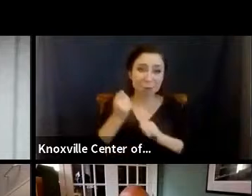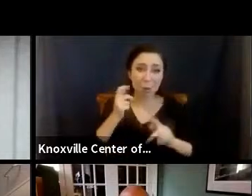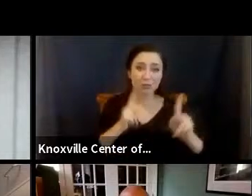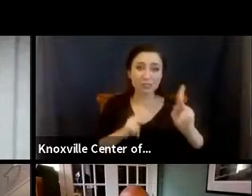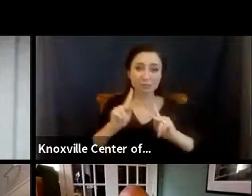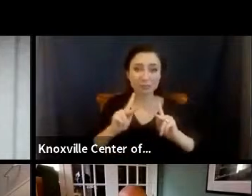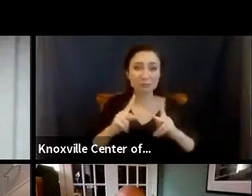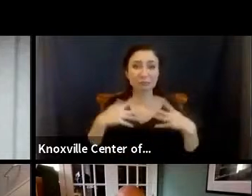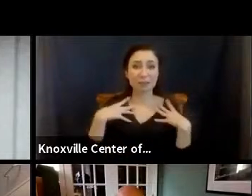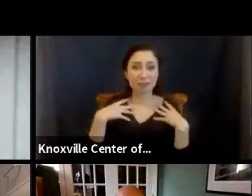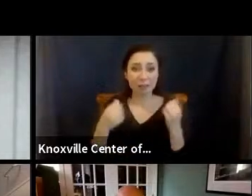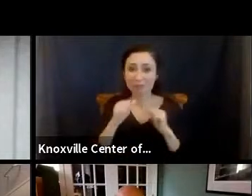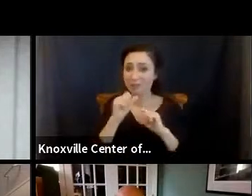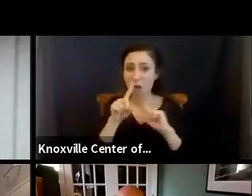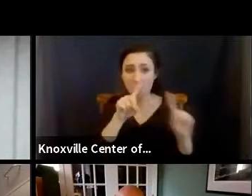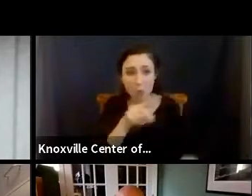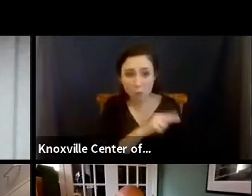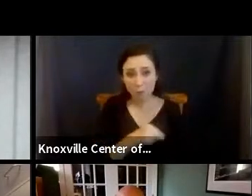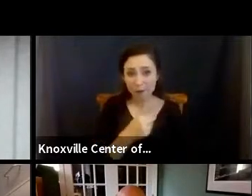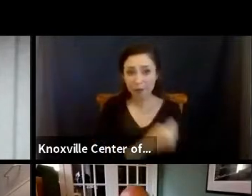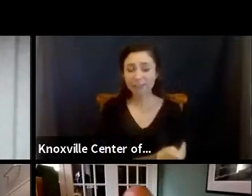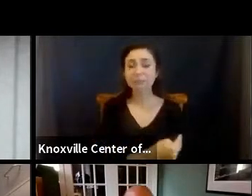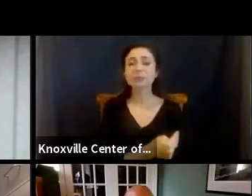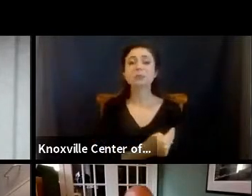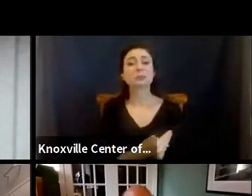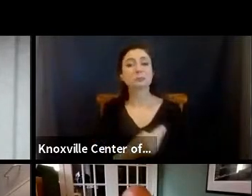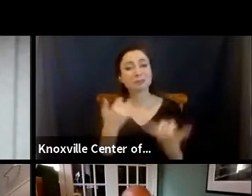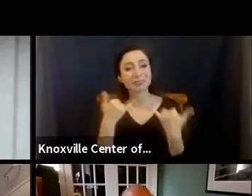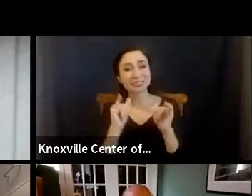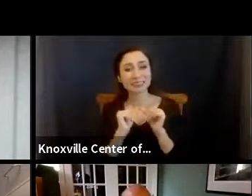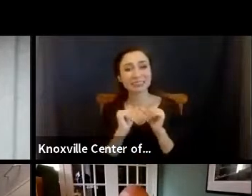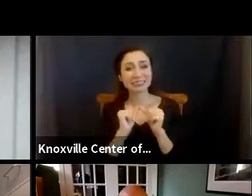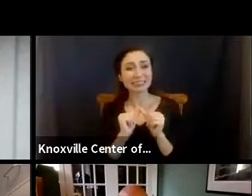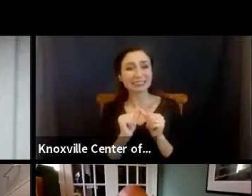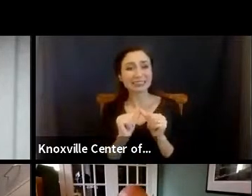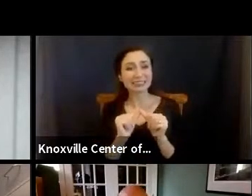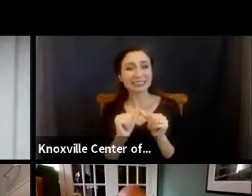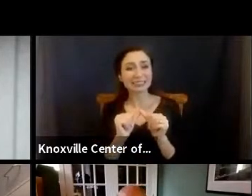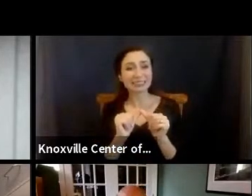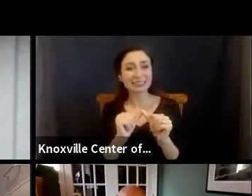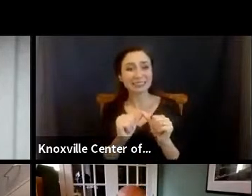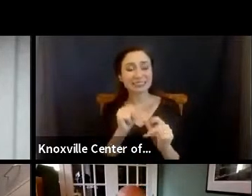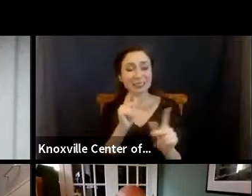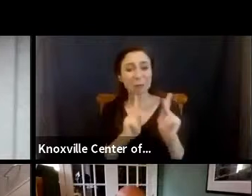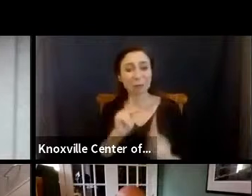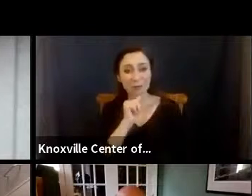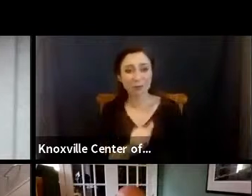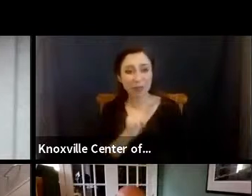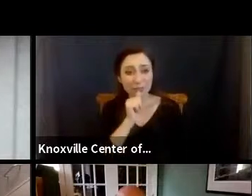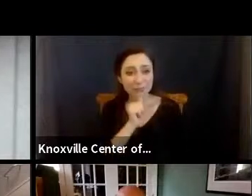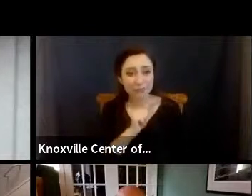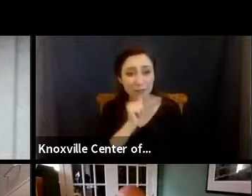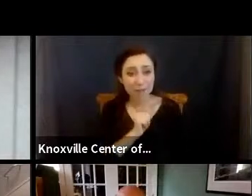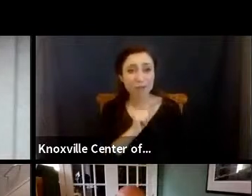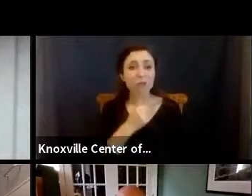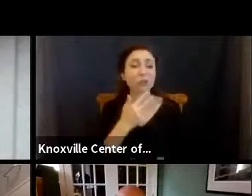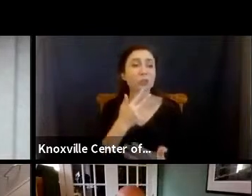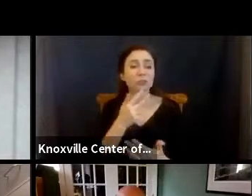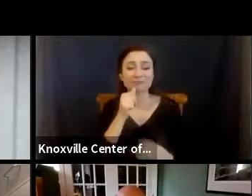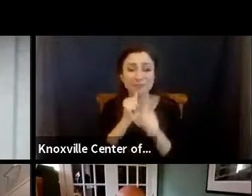the hospital, but also keep inching forward and people not have to suffer financial